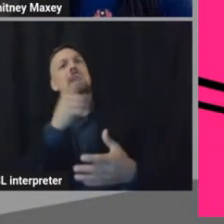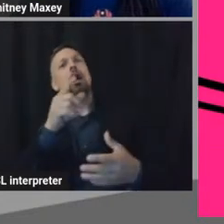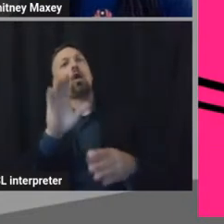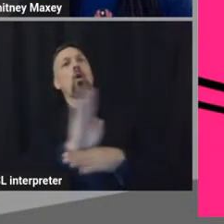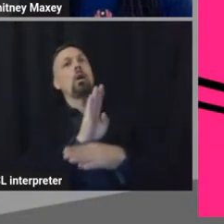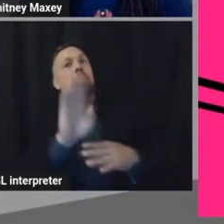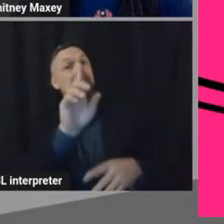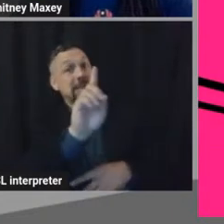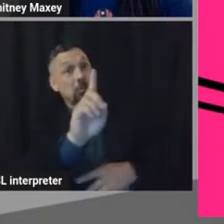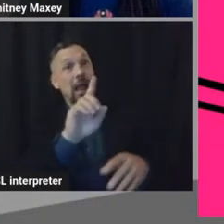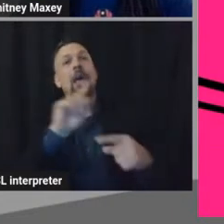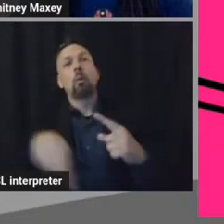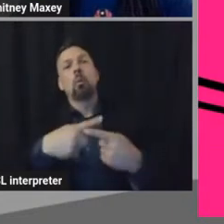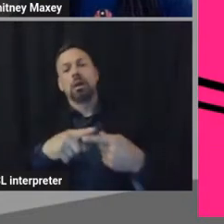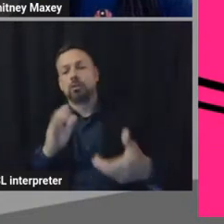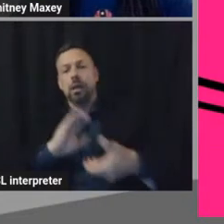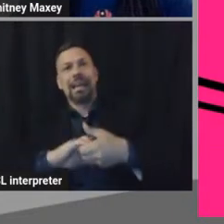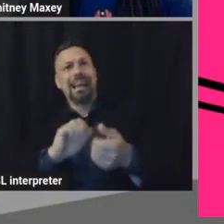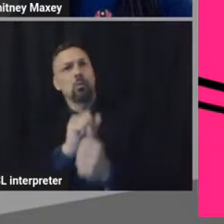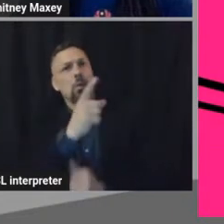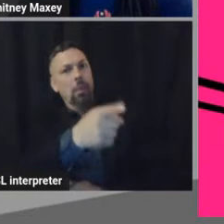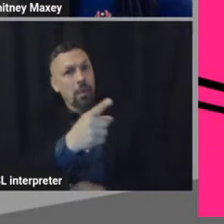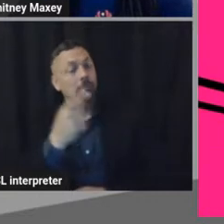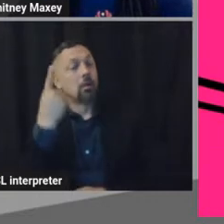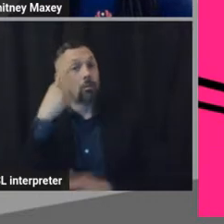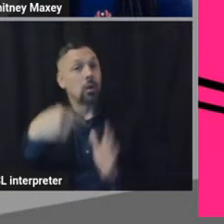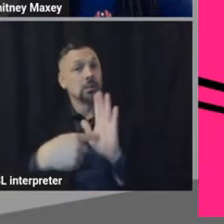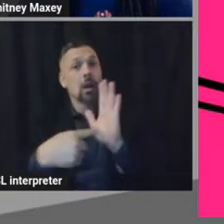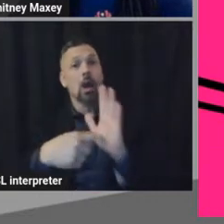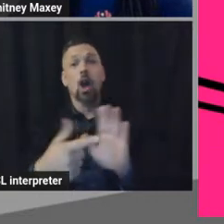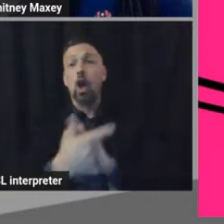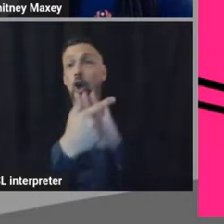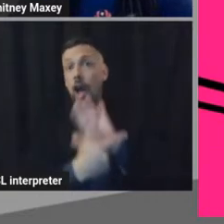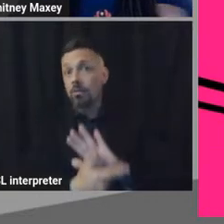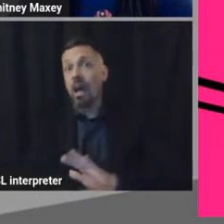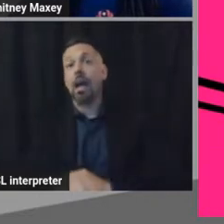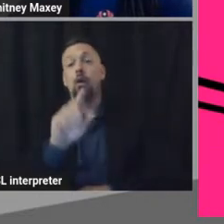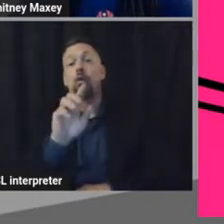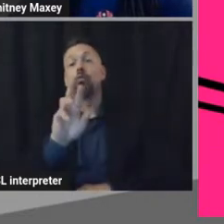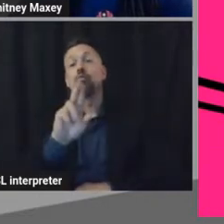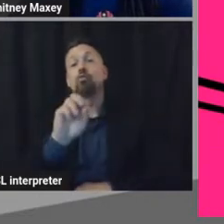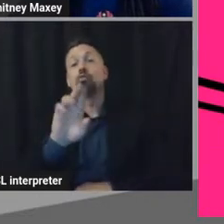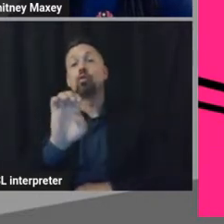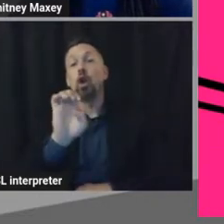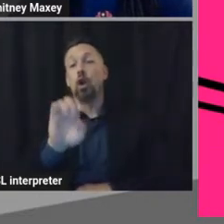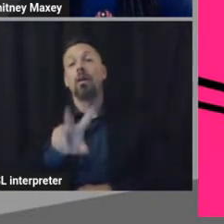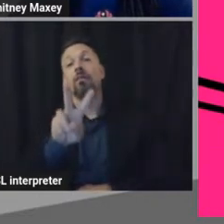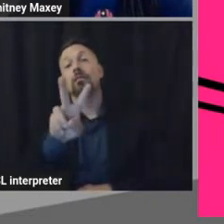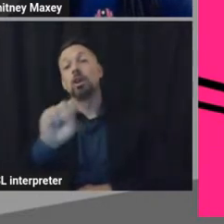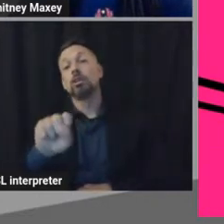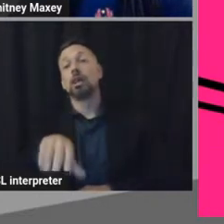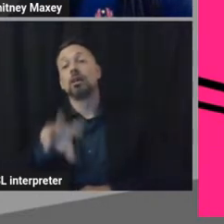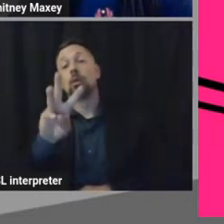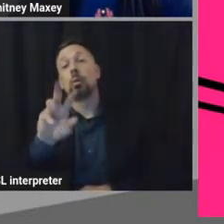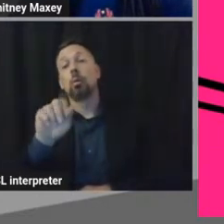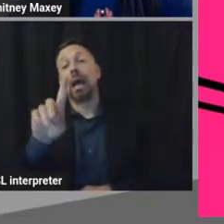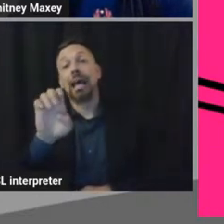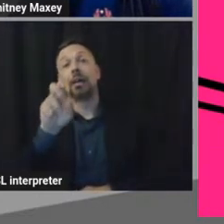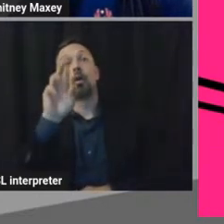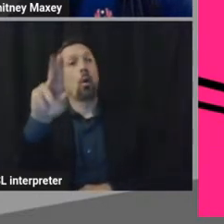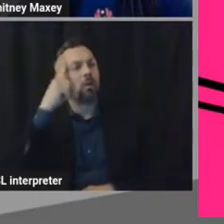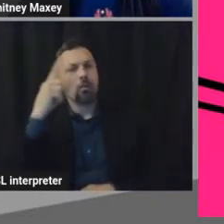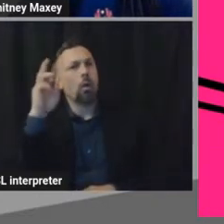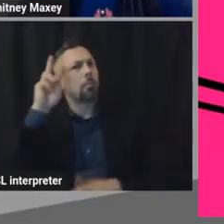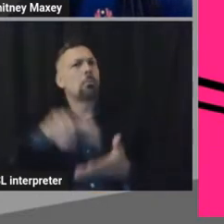to unite with them, for example, codifying Roe versus Wade or to defeat a MAGA candidate.